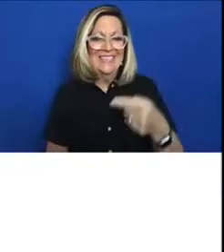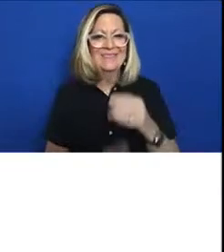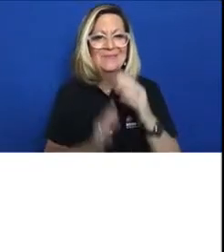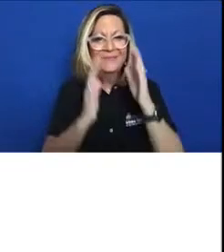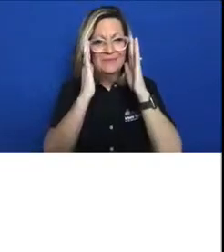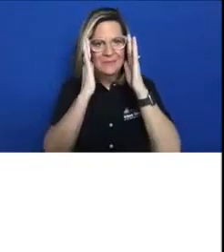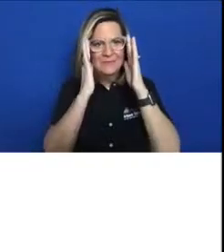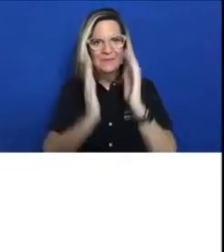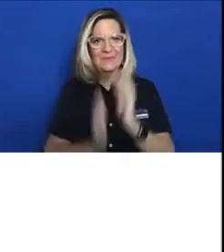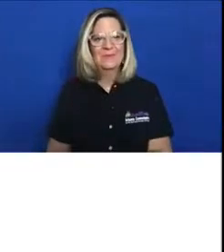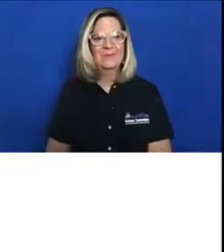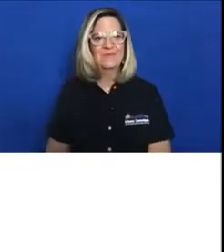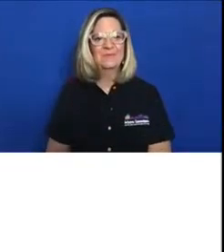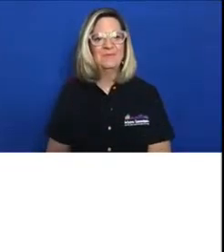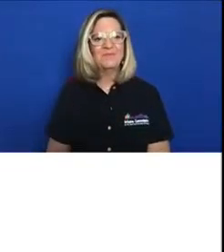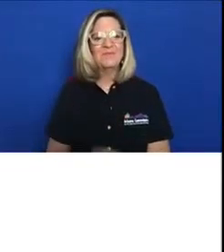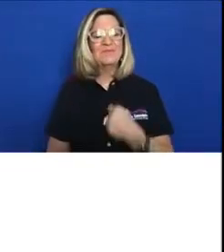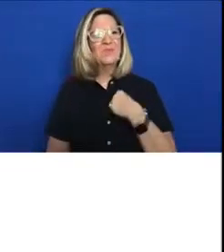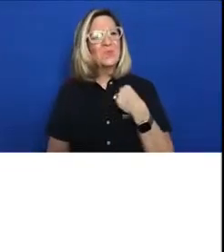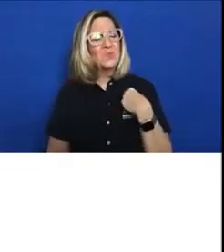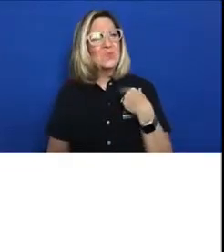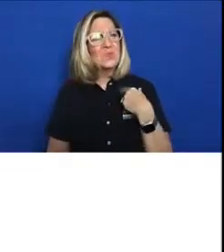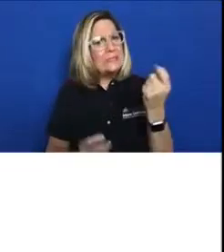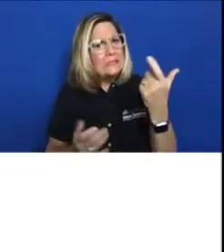Here's what Myron has to say.